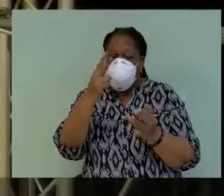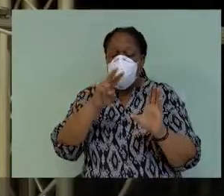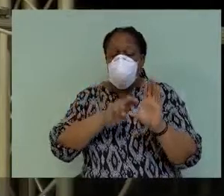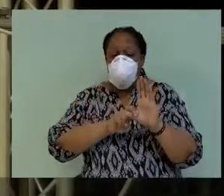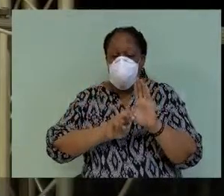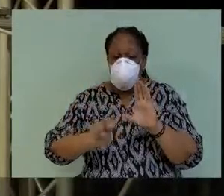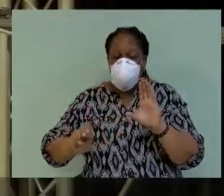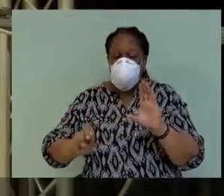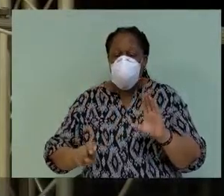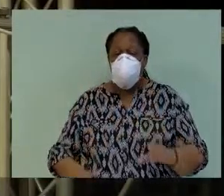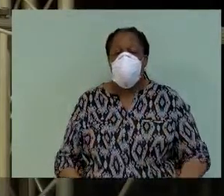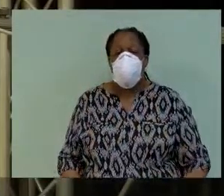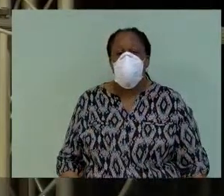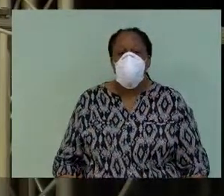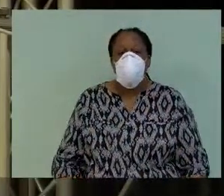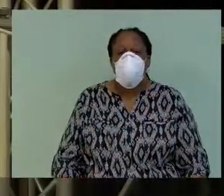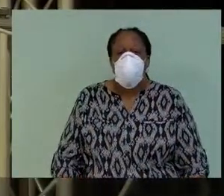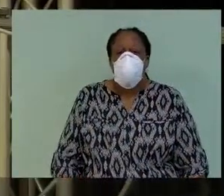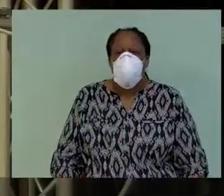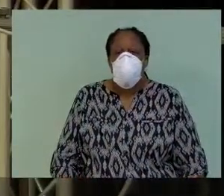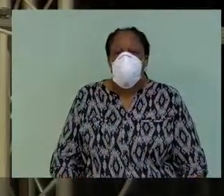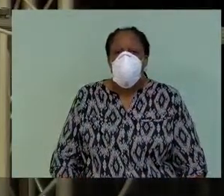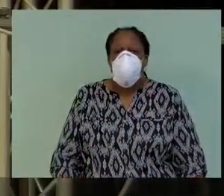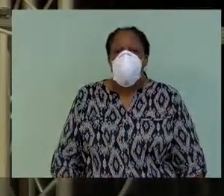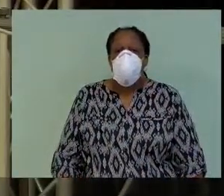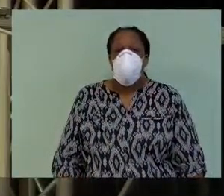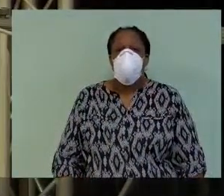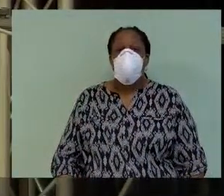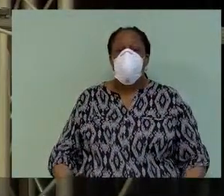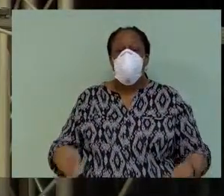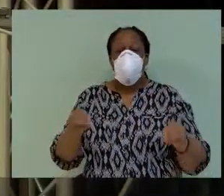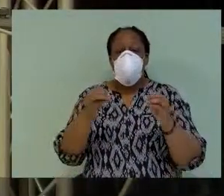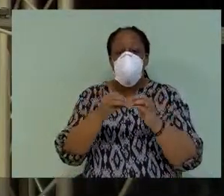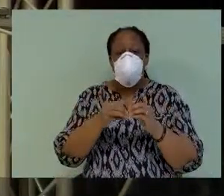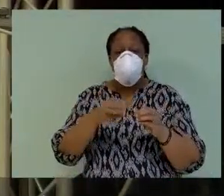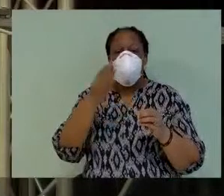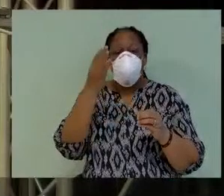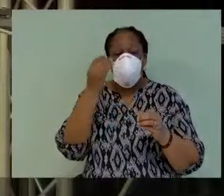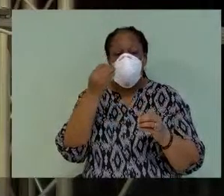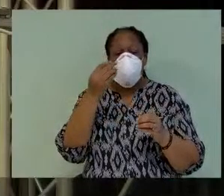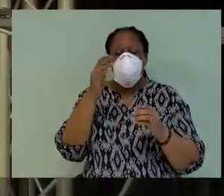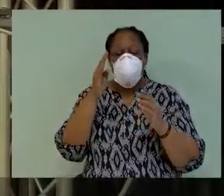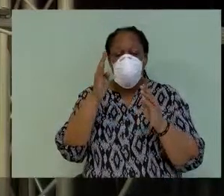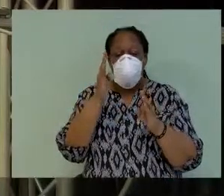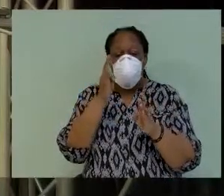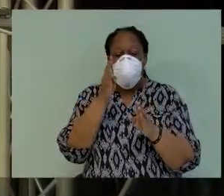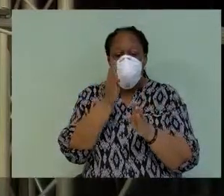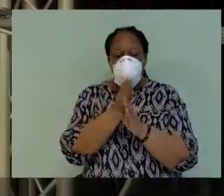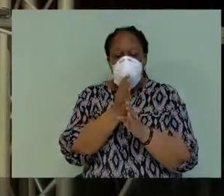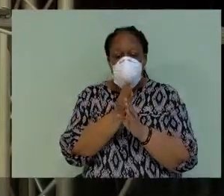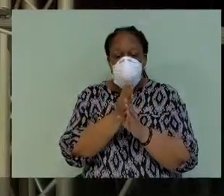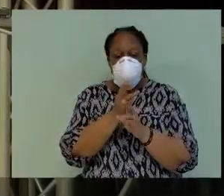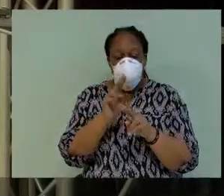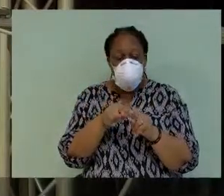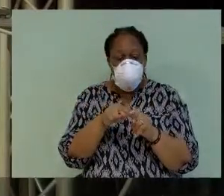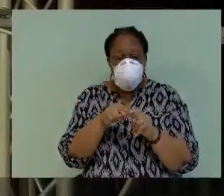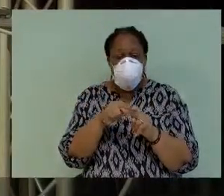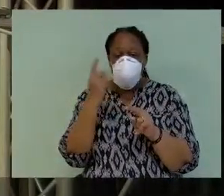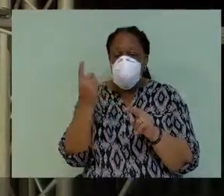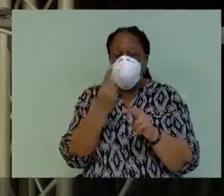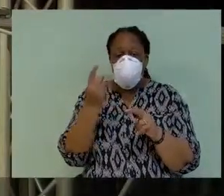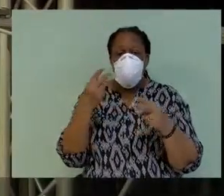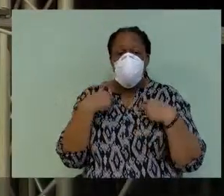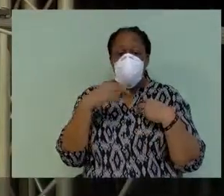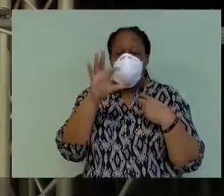seat in a row. So that means most 14-seater buses would only be allowed to carry 9 passengers. We appeal